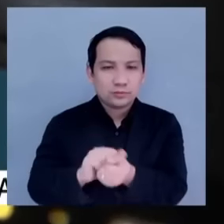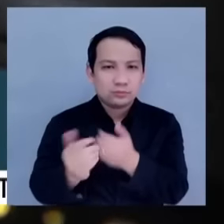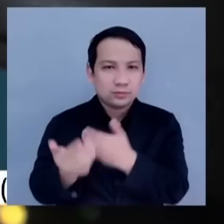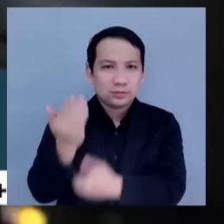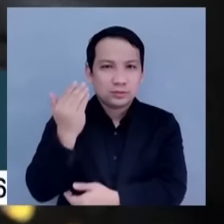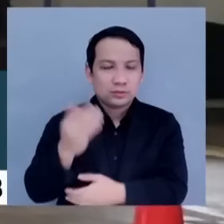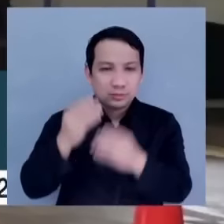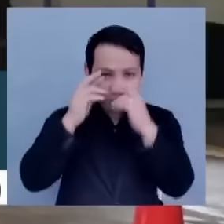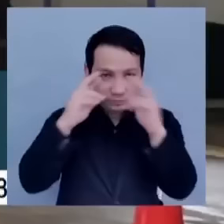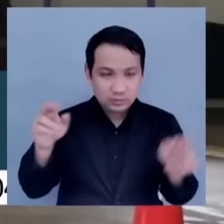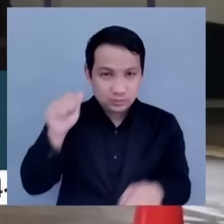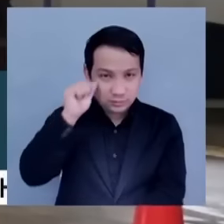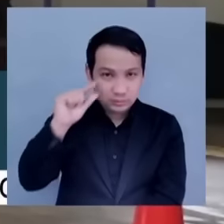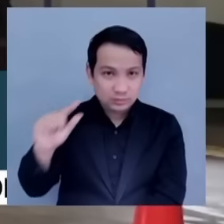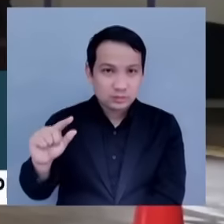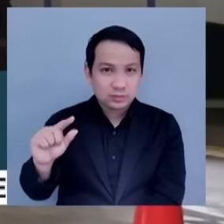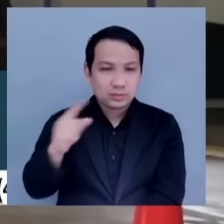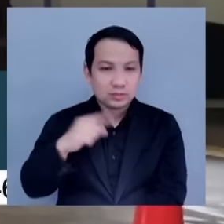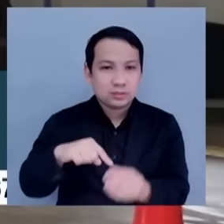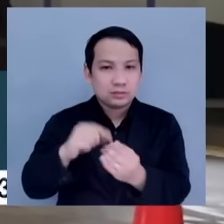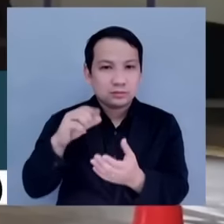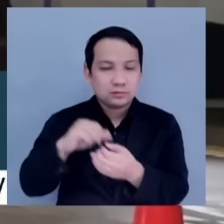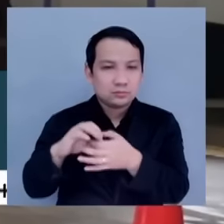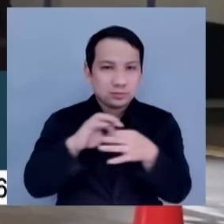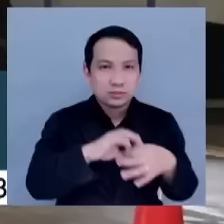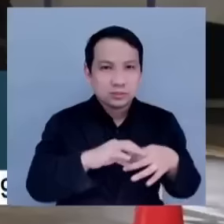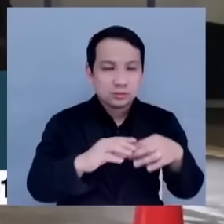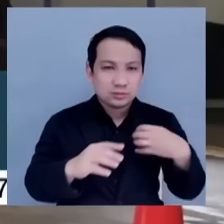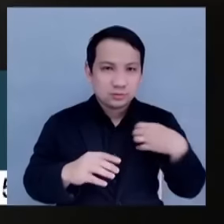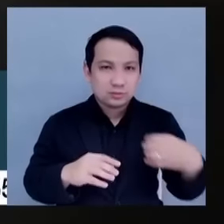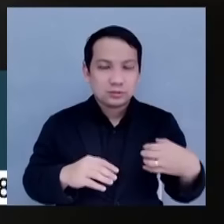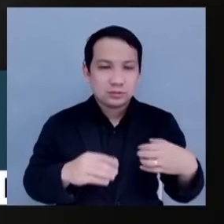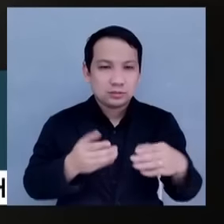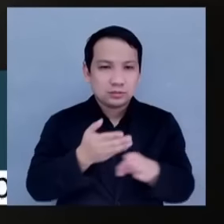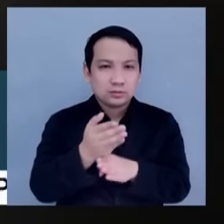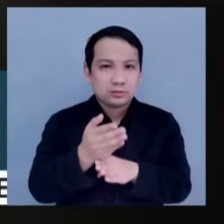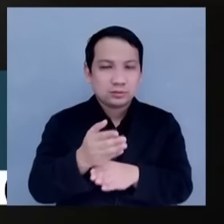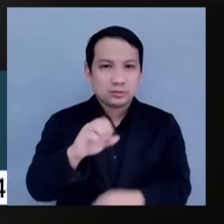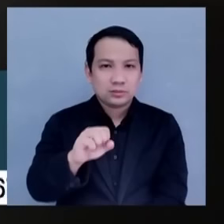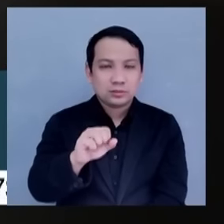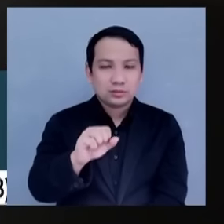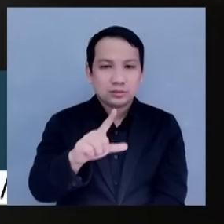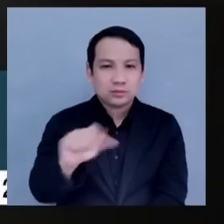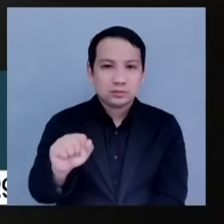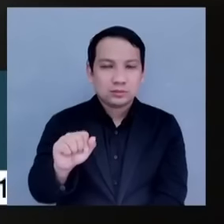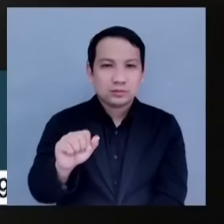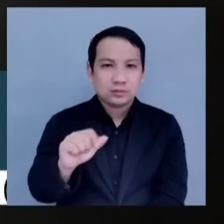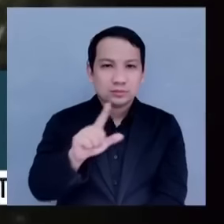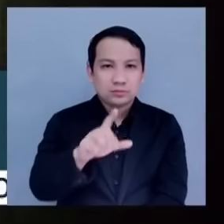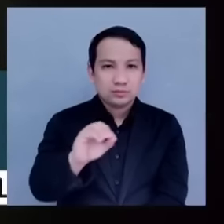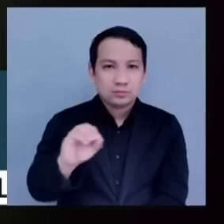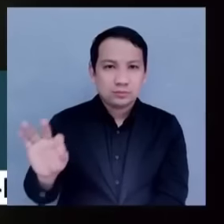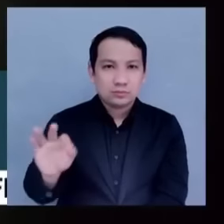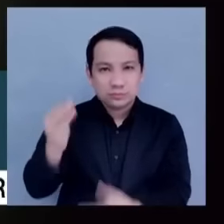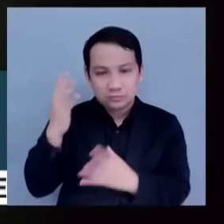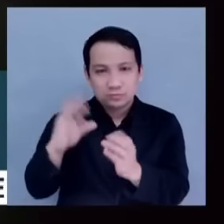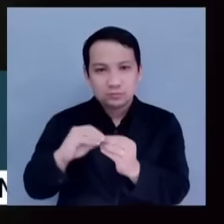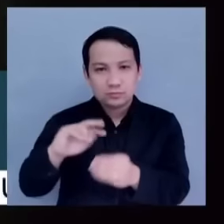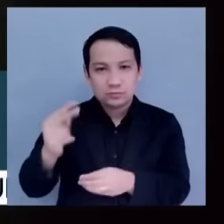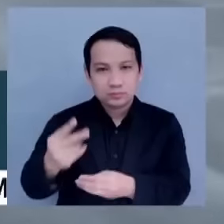Mayor Goh is wearing a white hoodie jacket, escorted by police personnel, and went straight to the Sala of Kapas RTC Branch 109 at the second floor of one